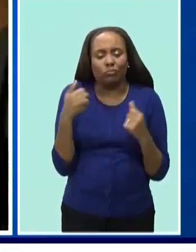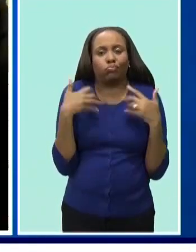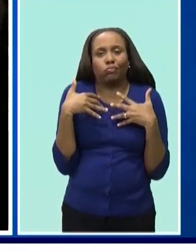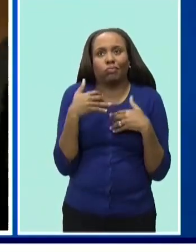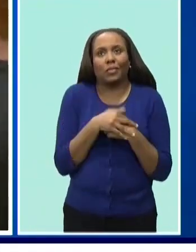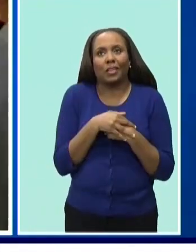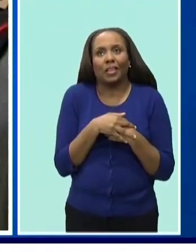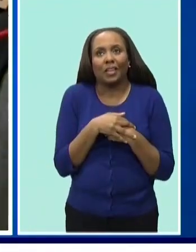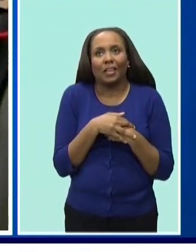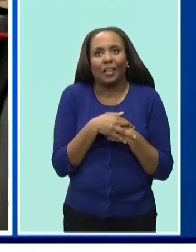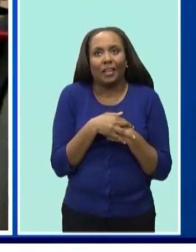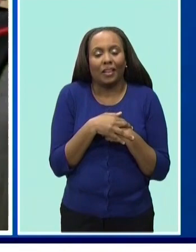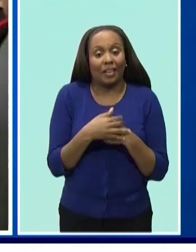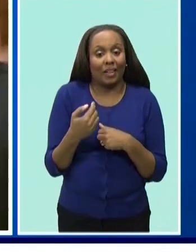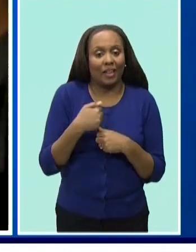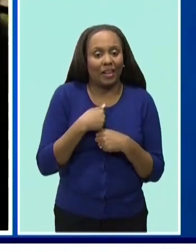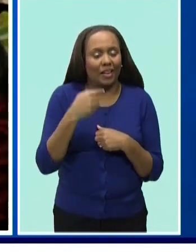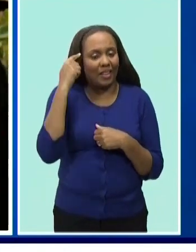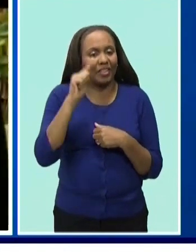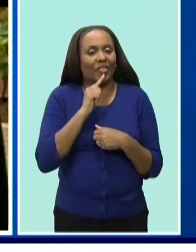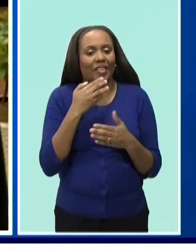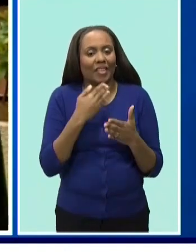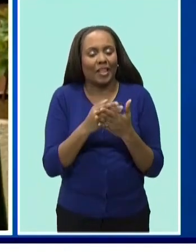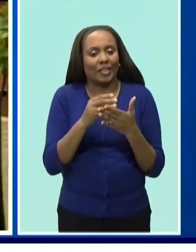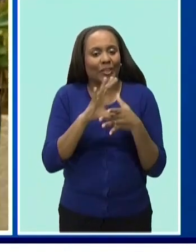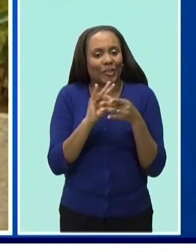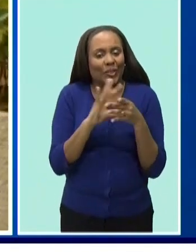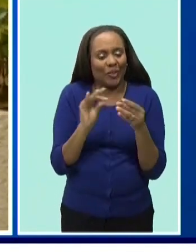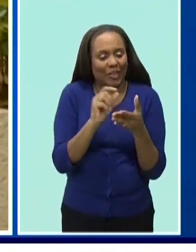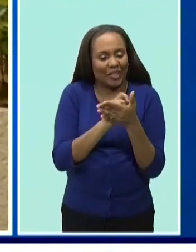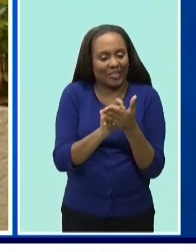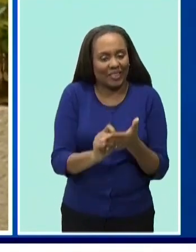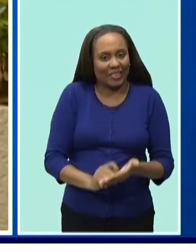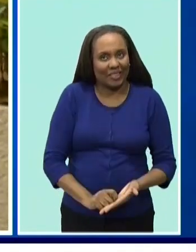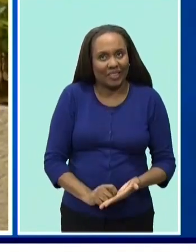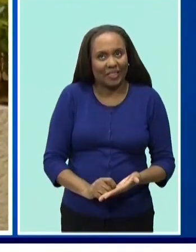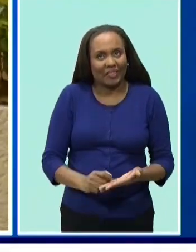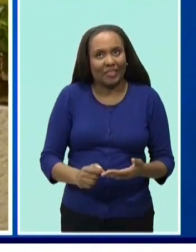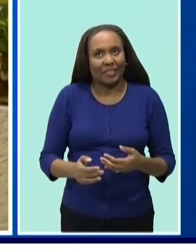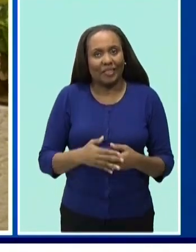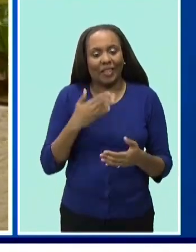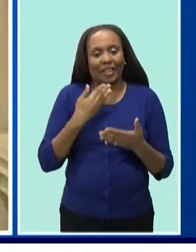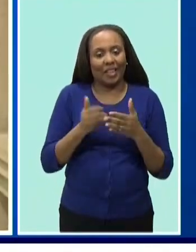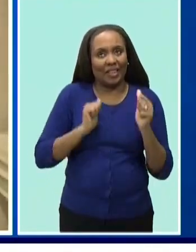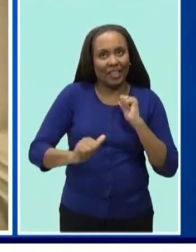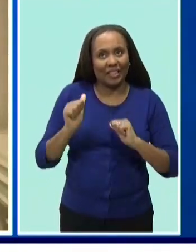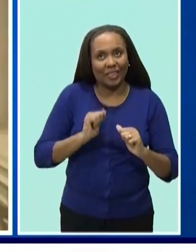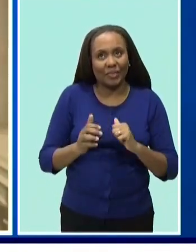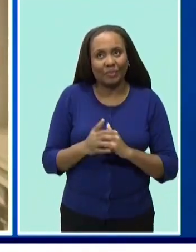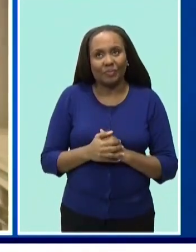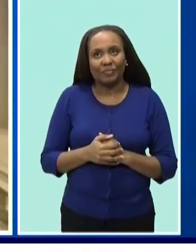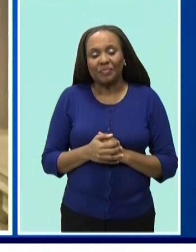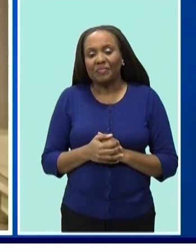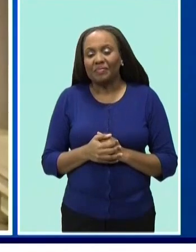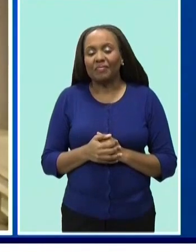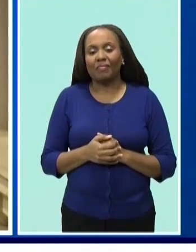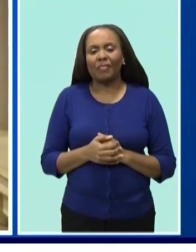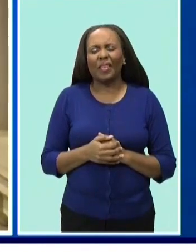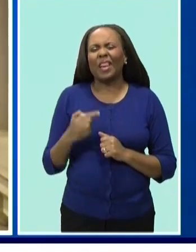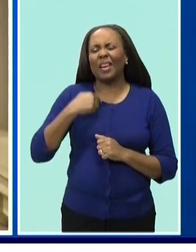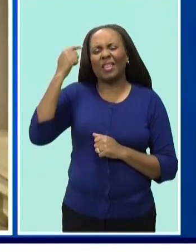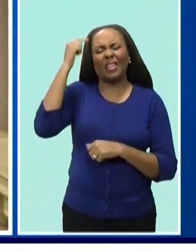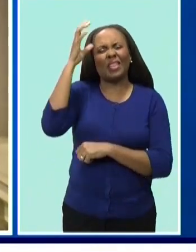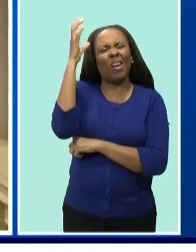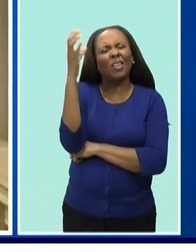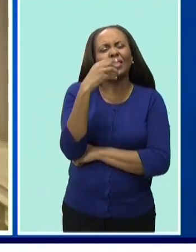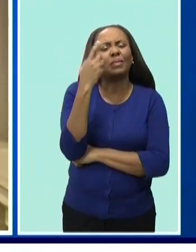nice. I think it was a well-written story with good acting. I'd have to say the concept, the